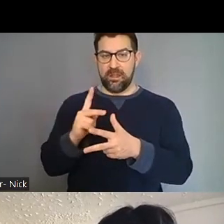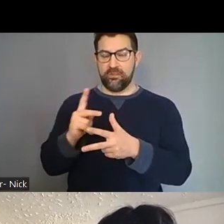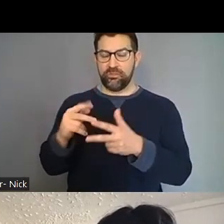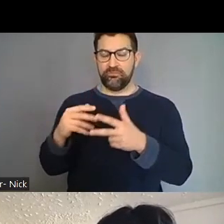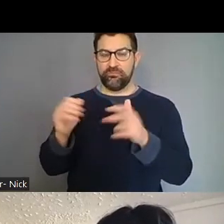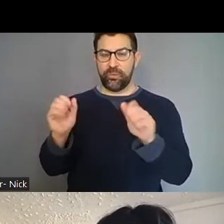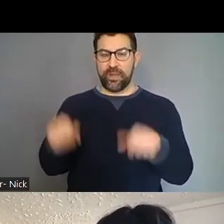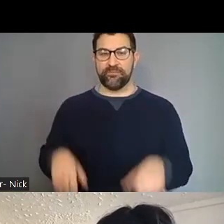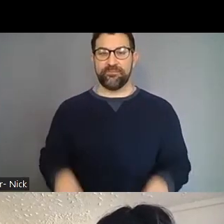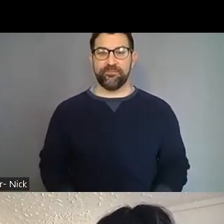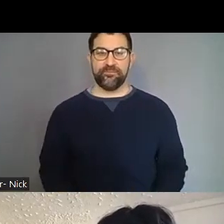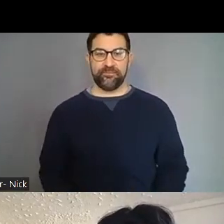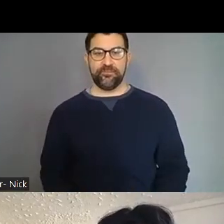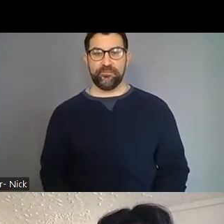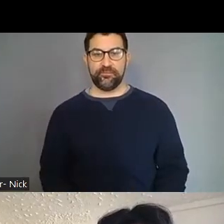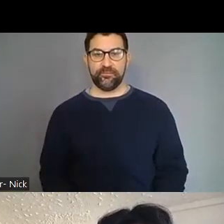conversation.